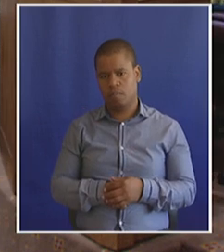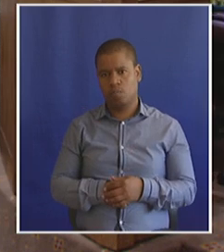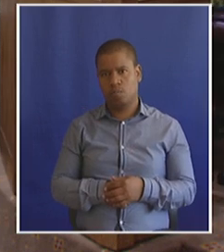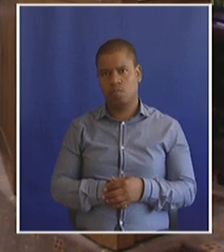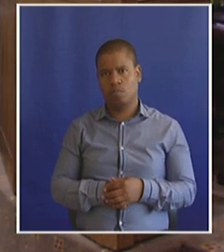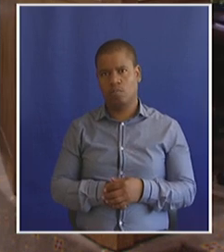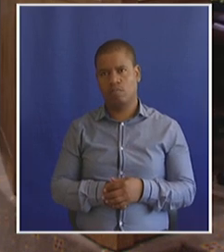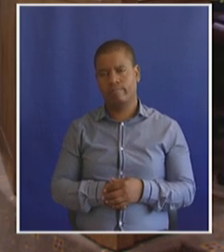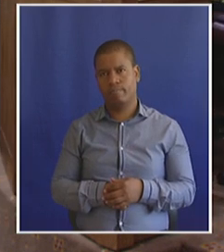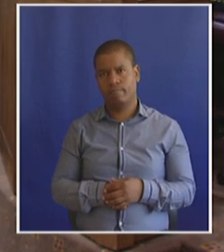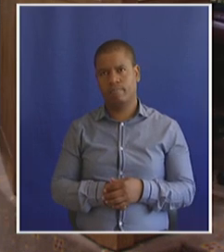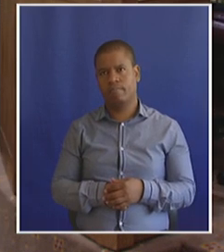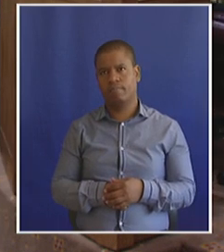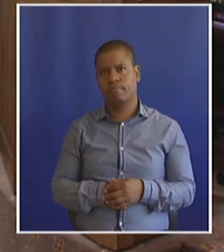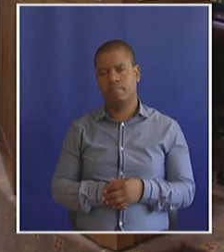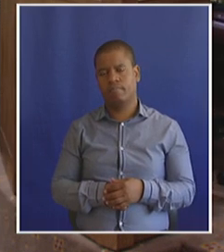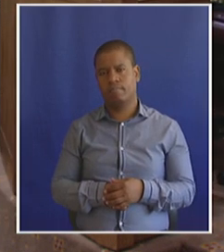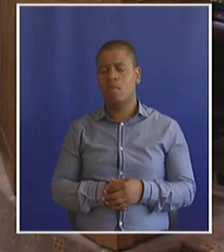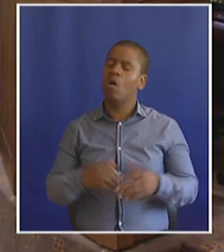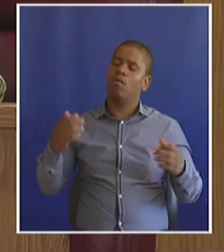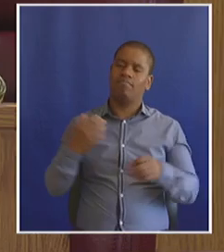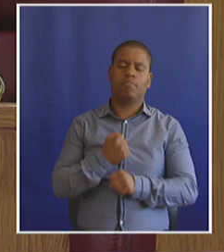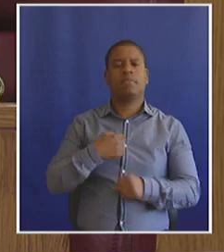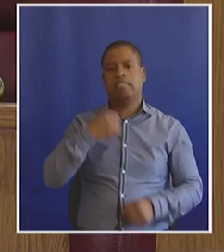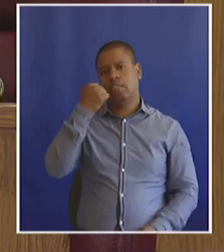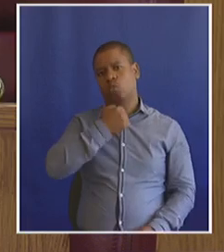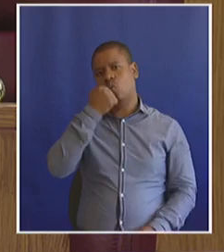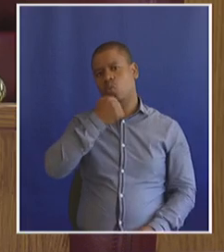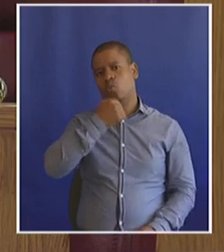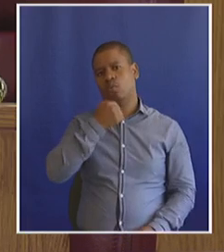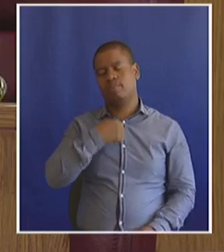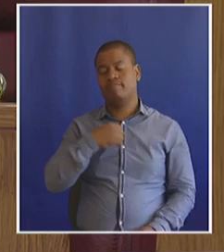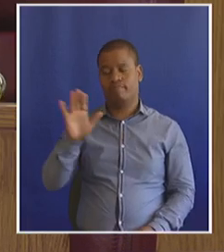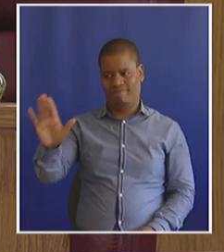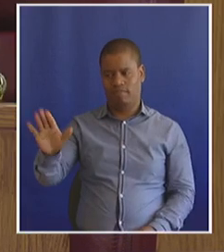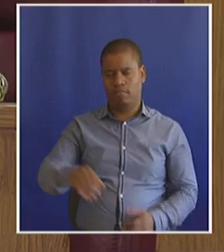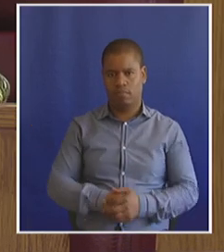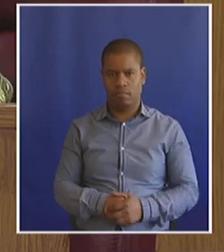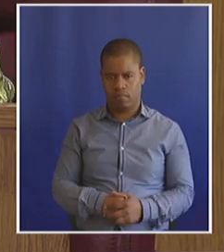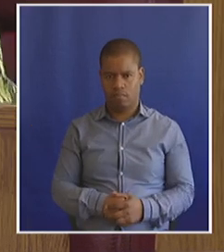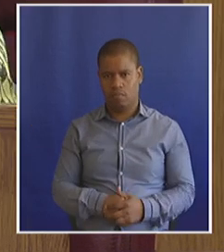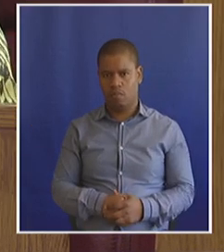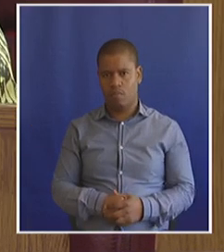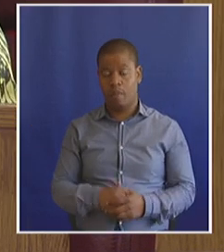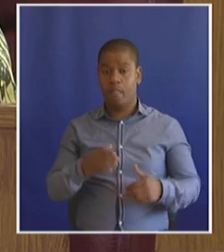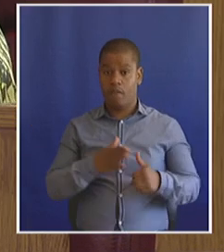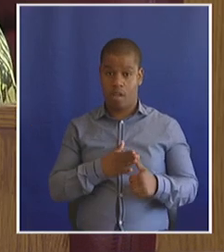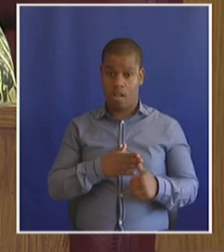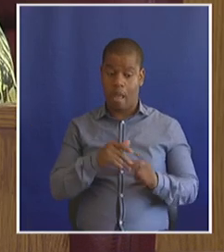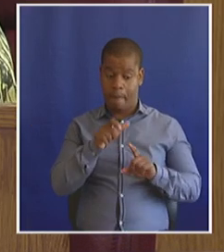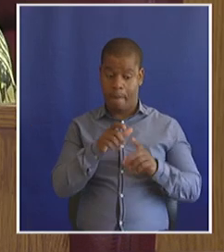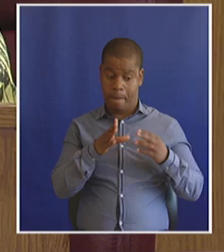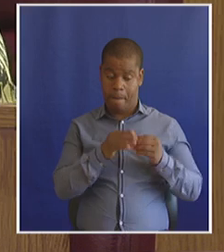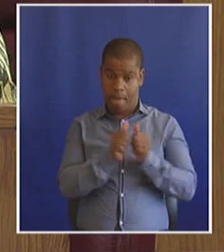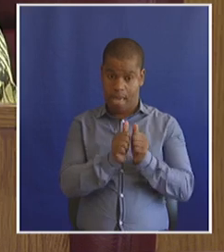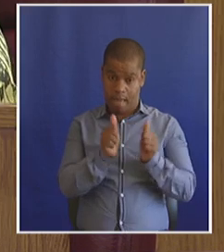follow. Oh, my apology. My apology, Honorable Van Lingen. The member who raised the question must